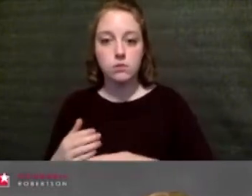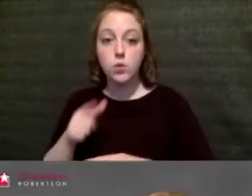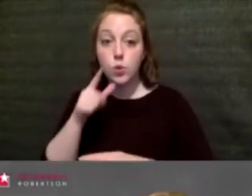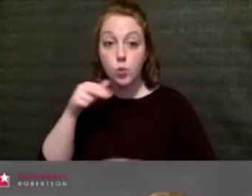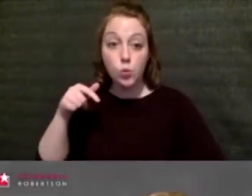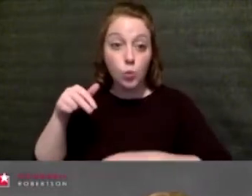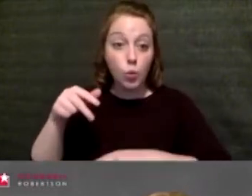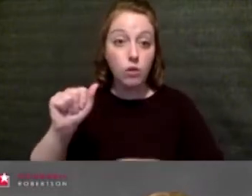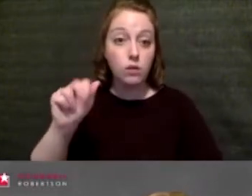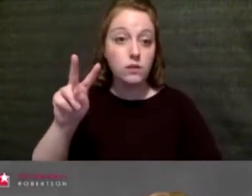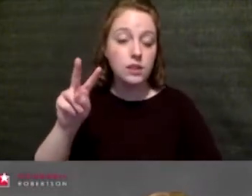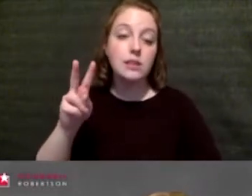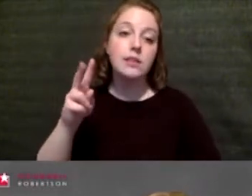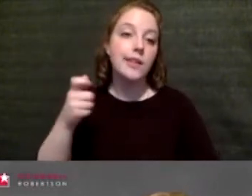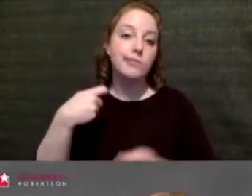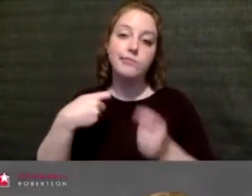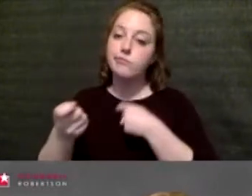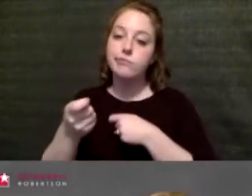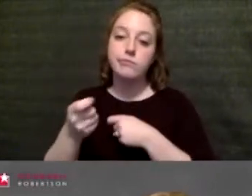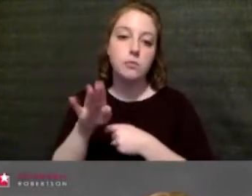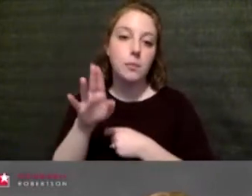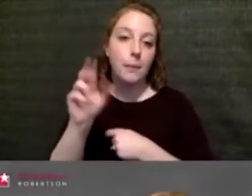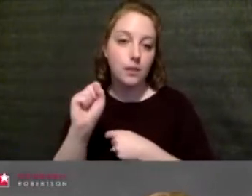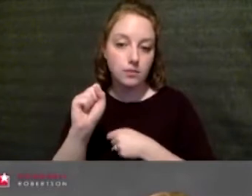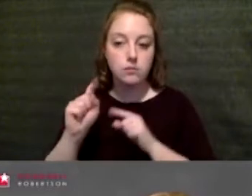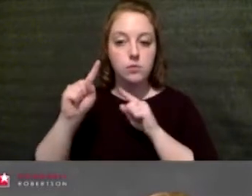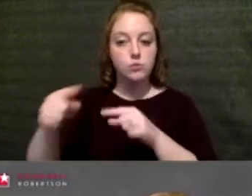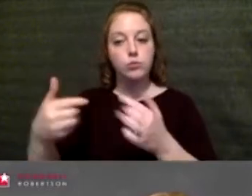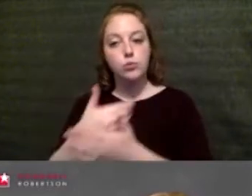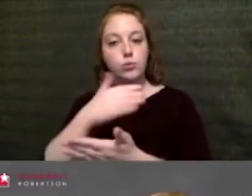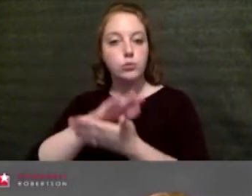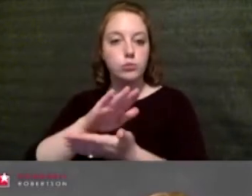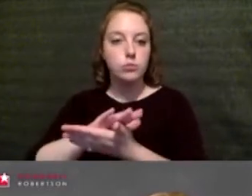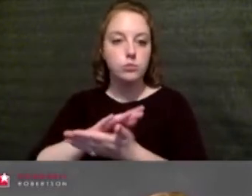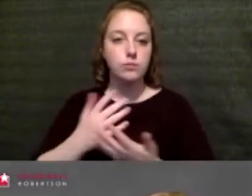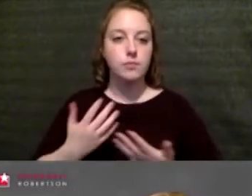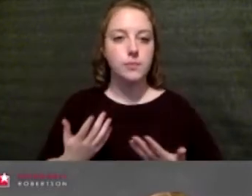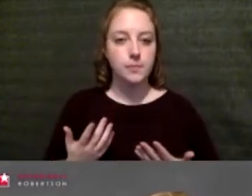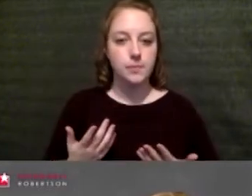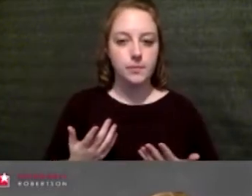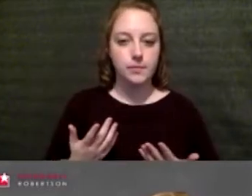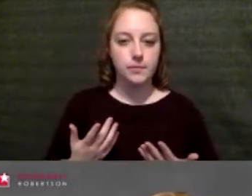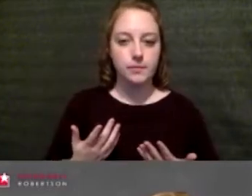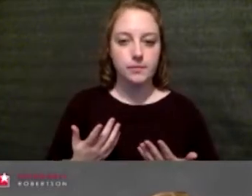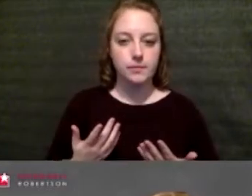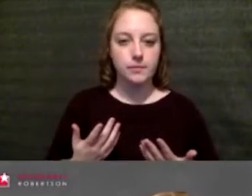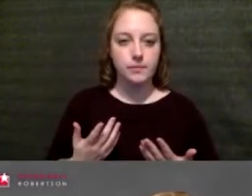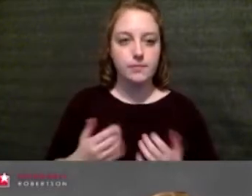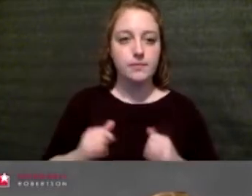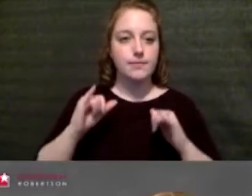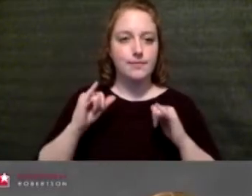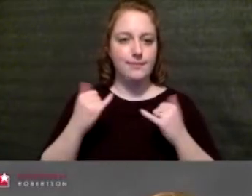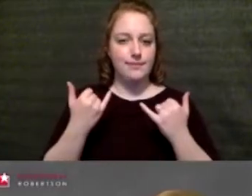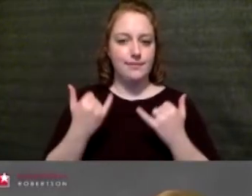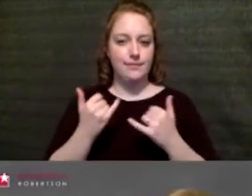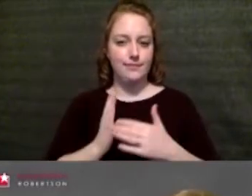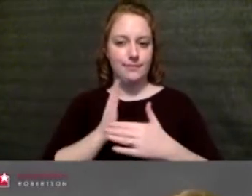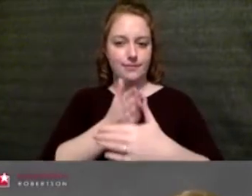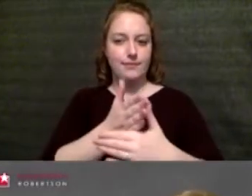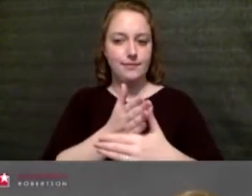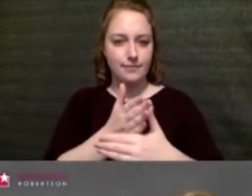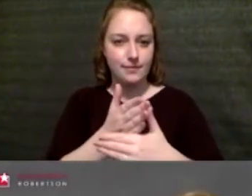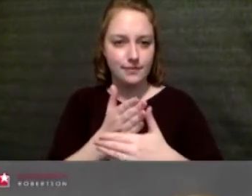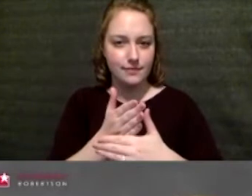Vista now take the bus to these other schools. Now, now you're, you're interrupting their normal